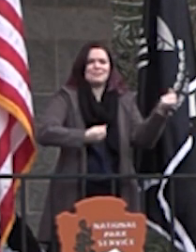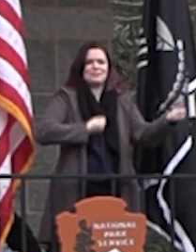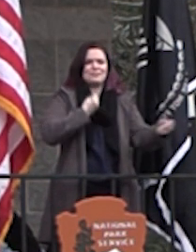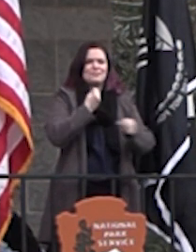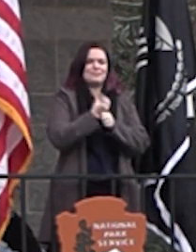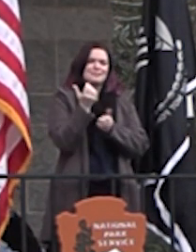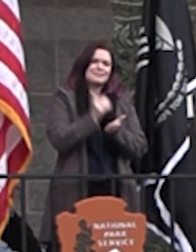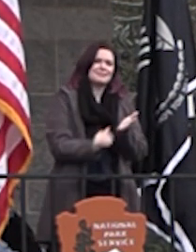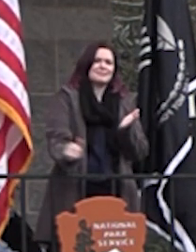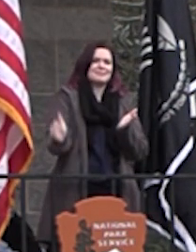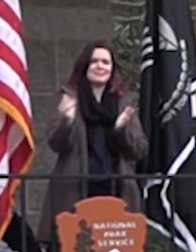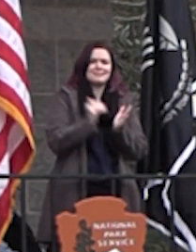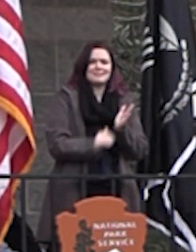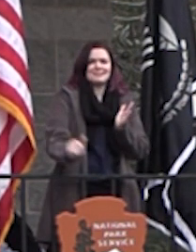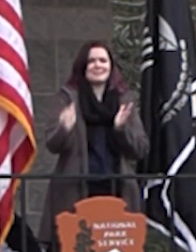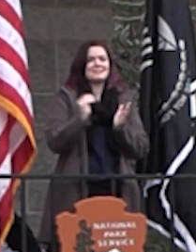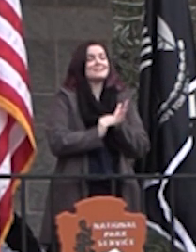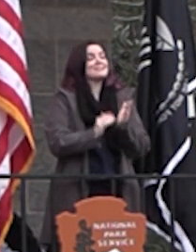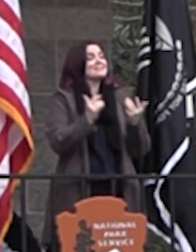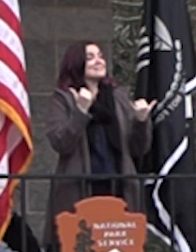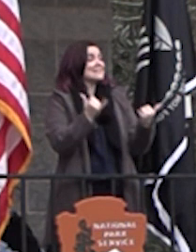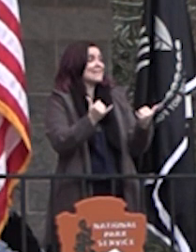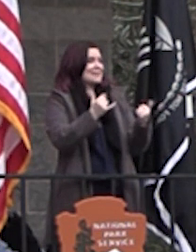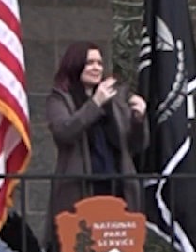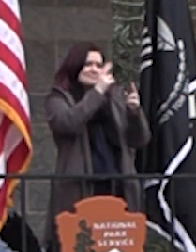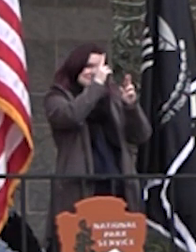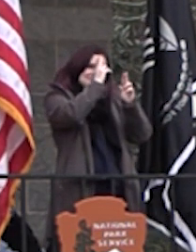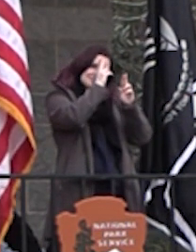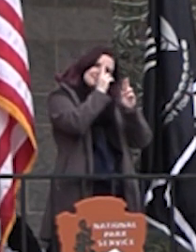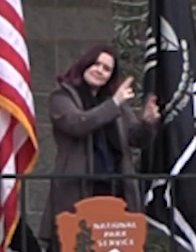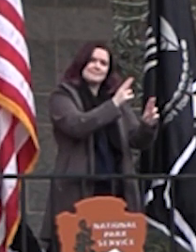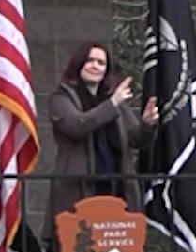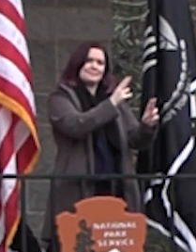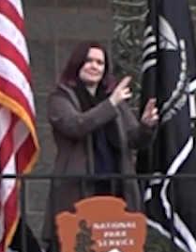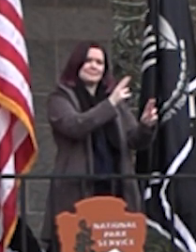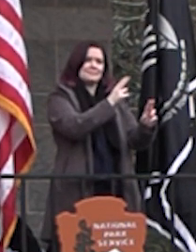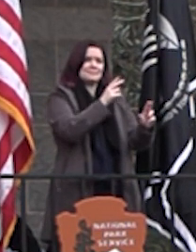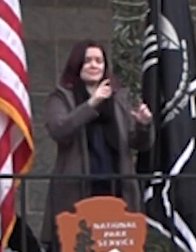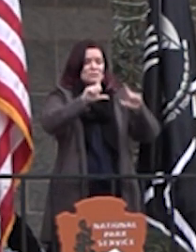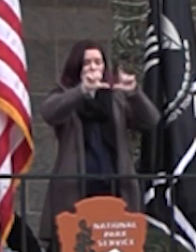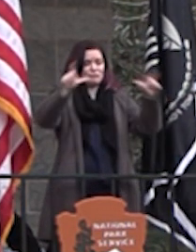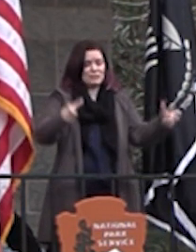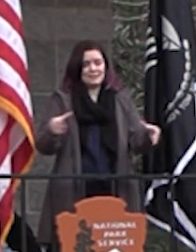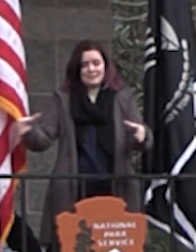years. Today is our day to honor them. Pick up a wreath.